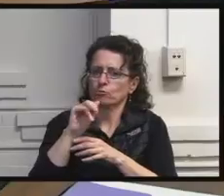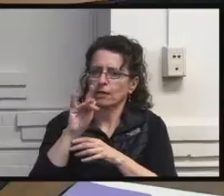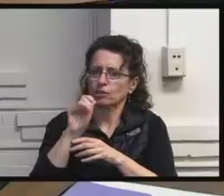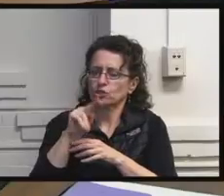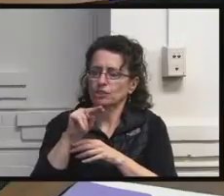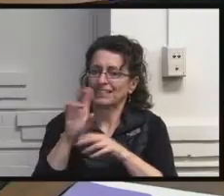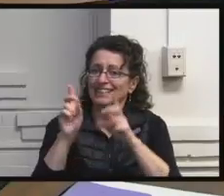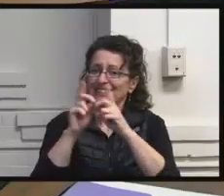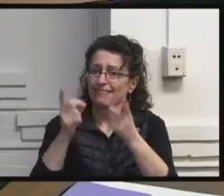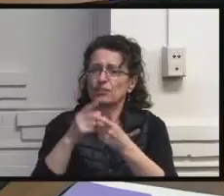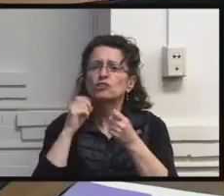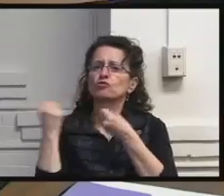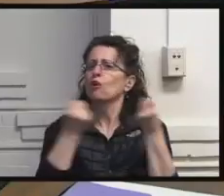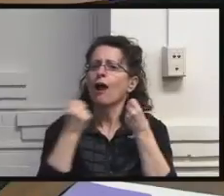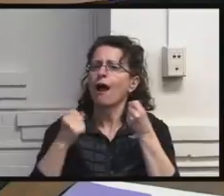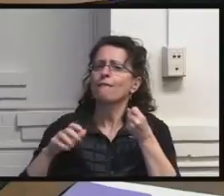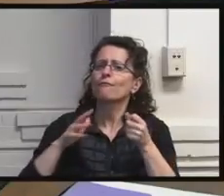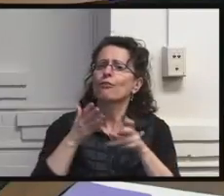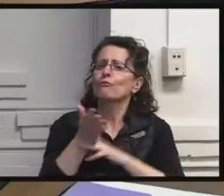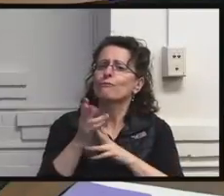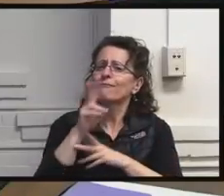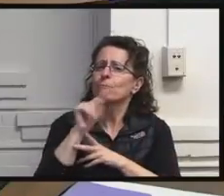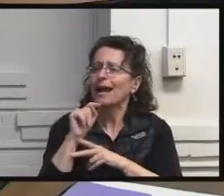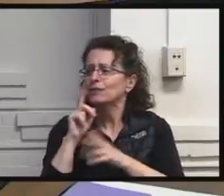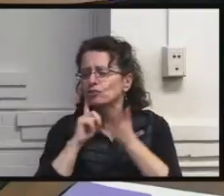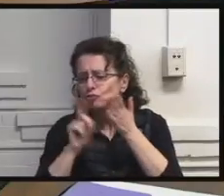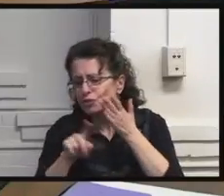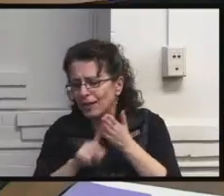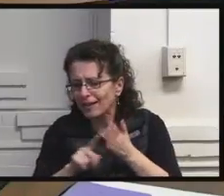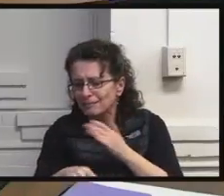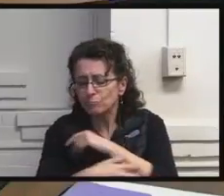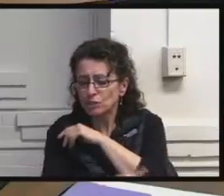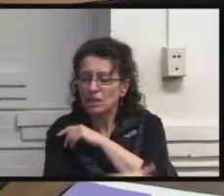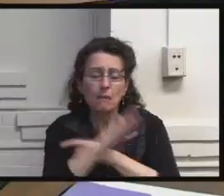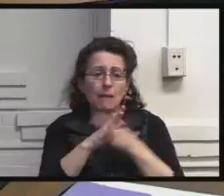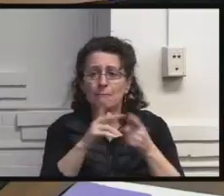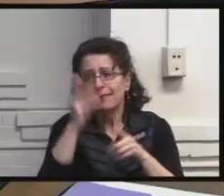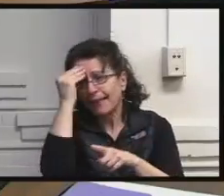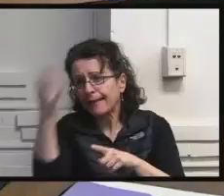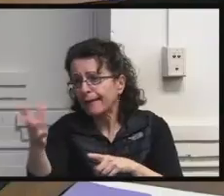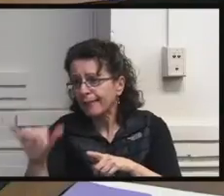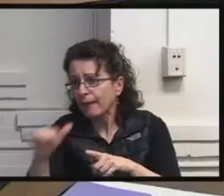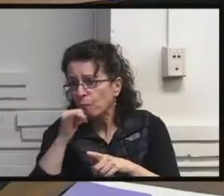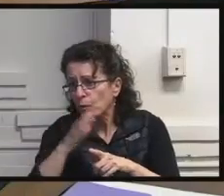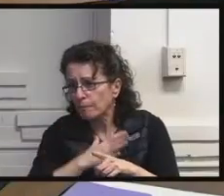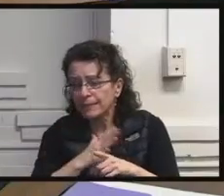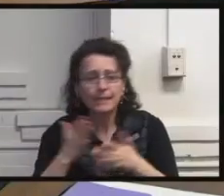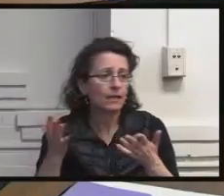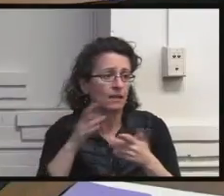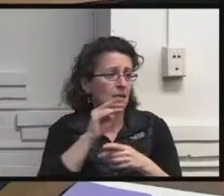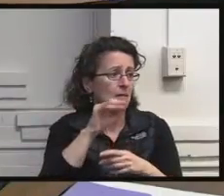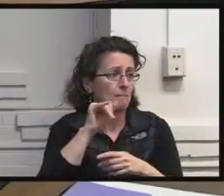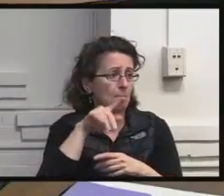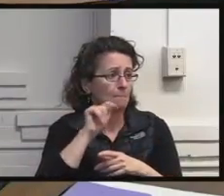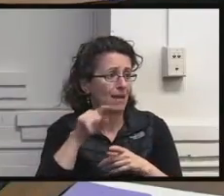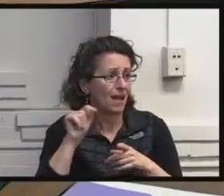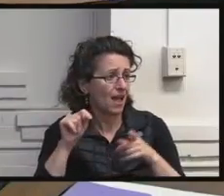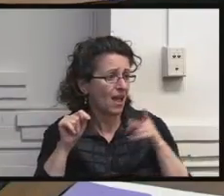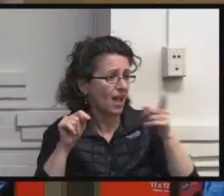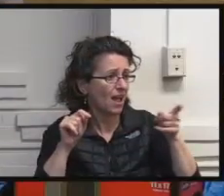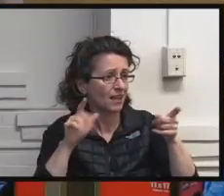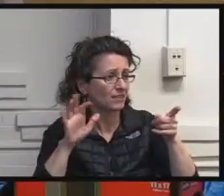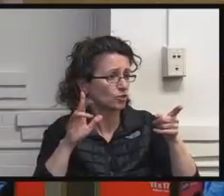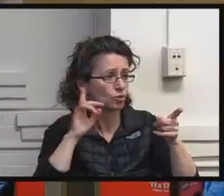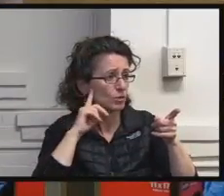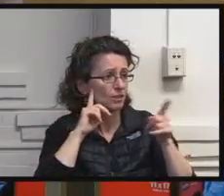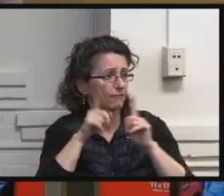big hole in it and it's alternating one-way traffic. So I don't know. I don't know, Matt, if you had any input from the RPC on this bridge in